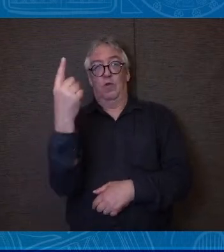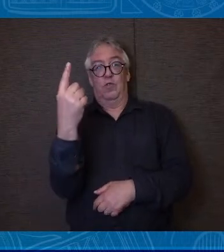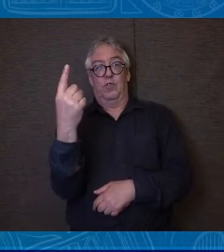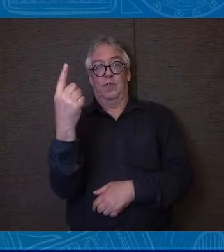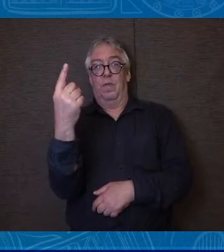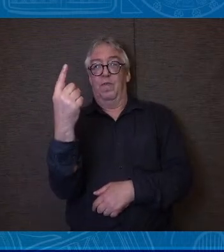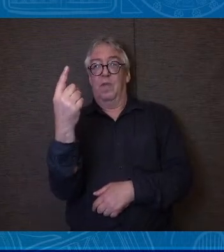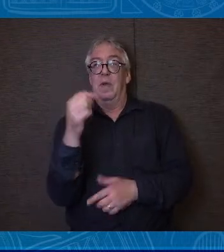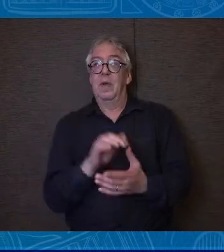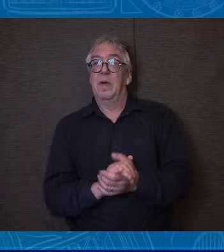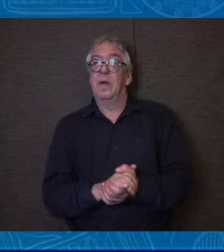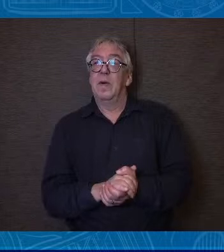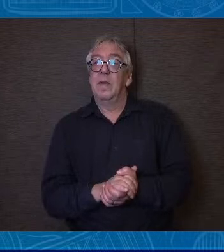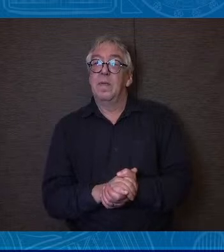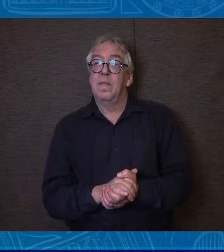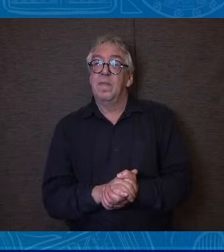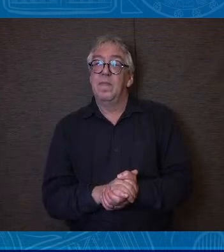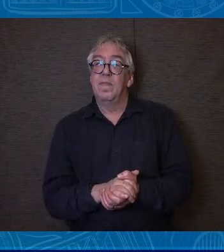and SIDS.